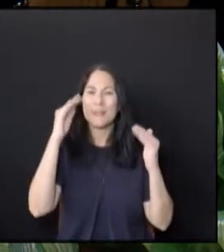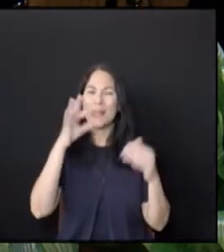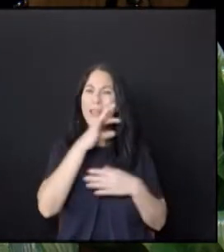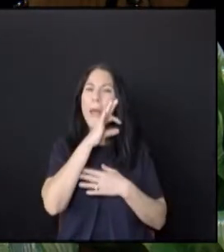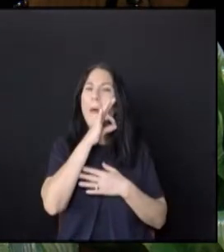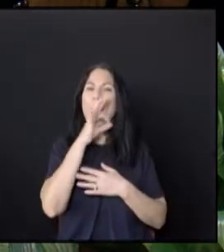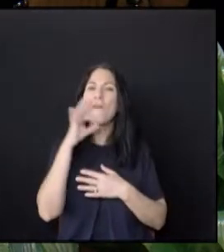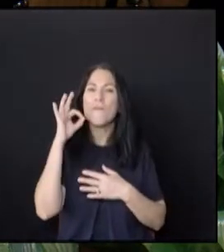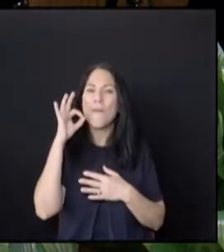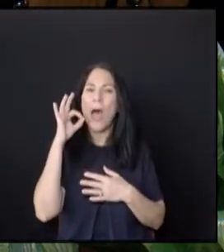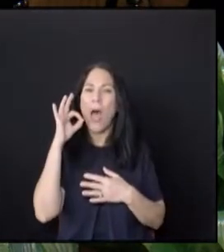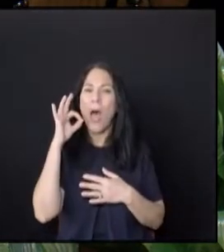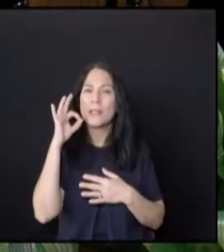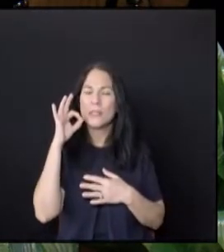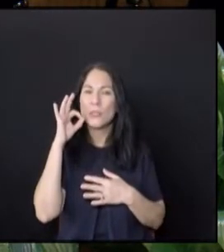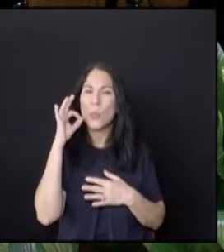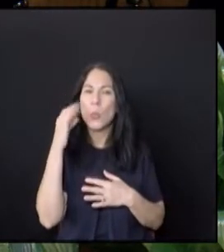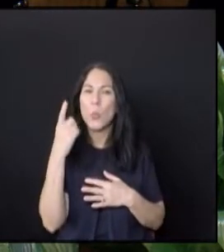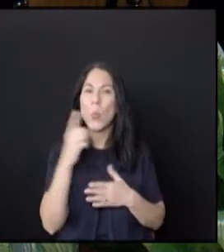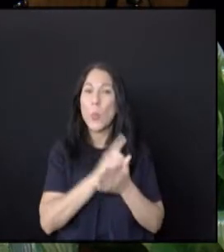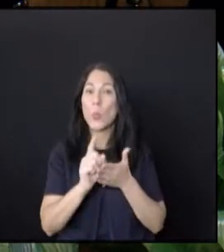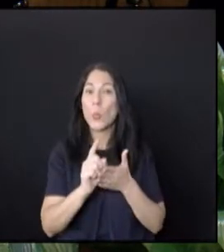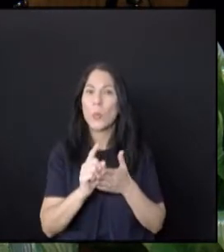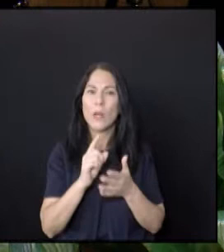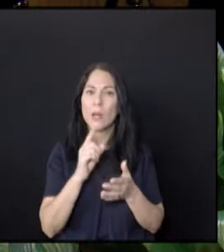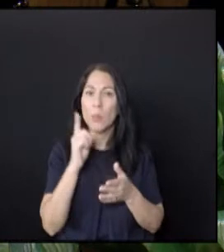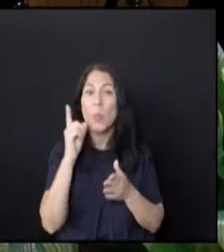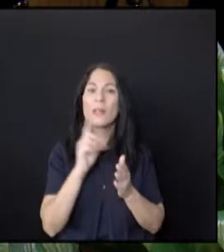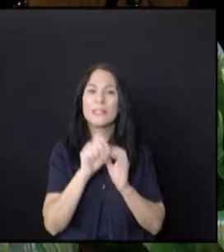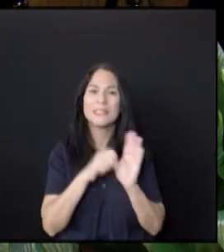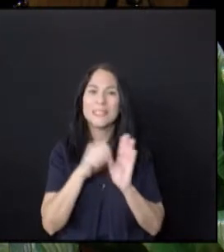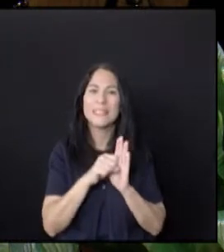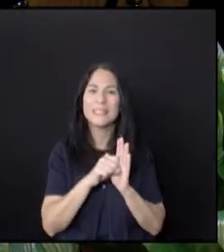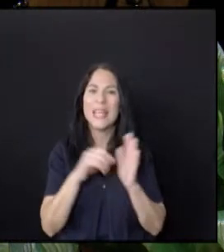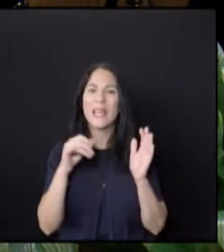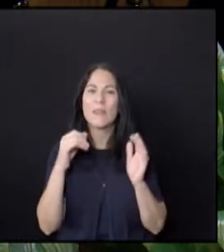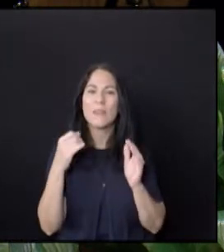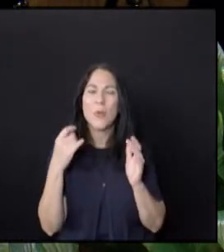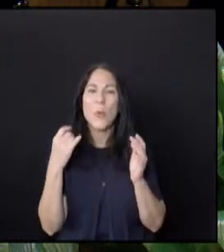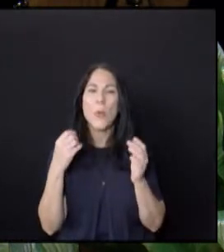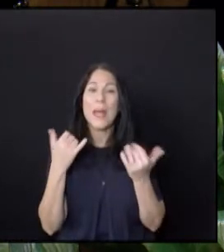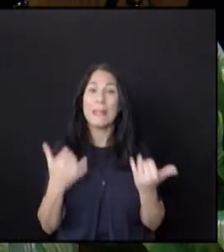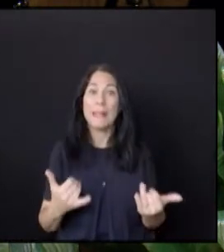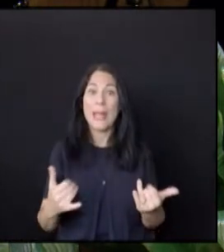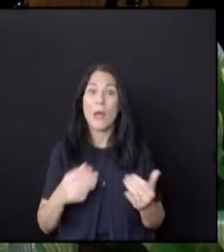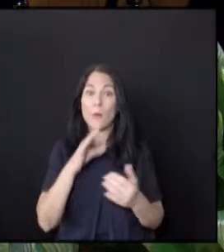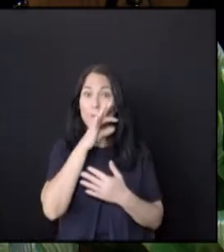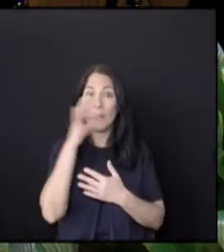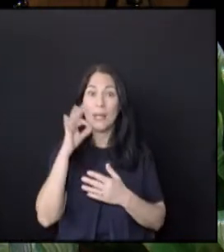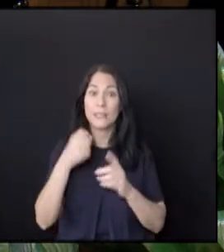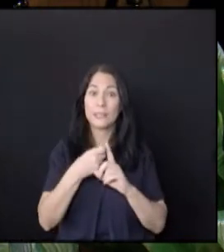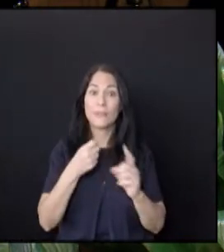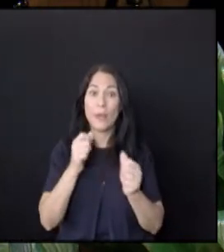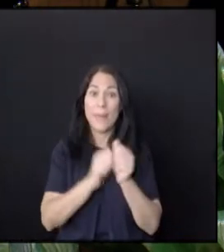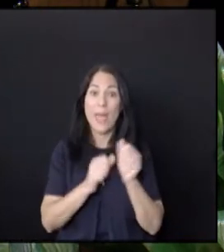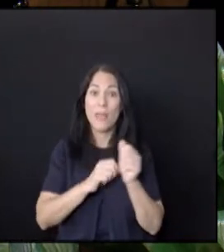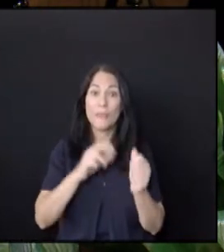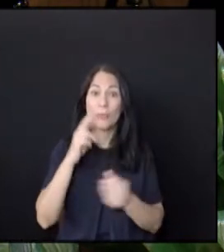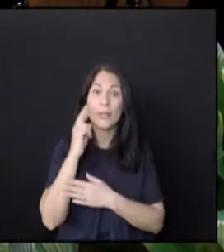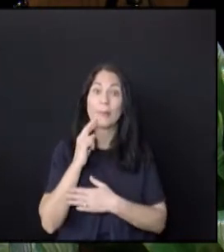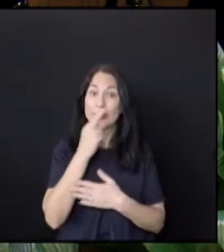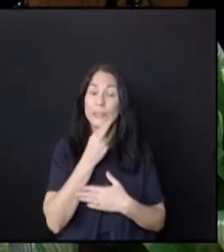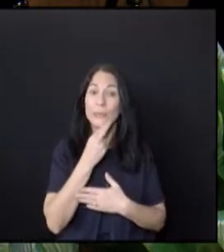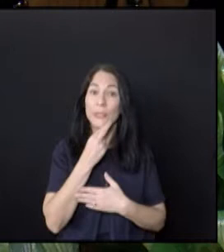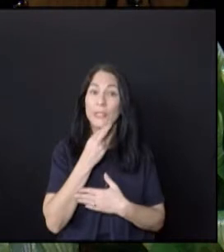fasting indefinitely from every single restaurant you've ever been to. Maybe you had expected to spend a few